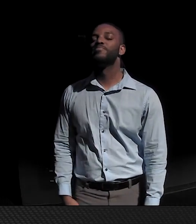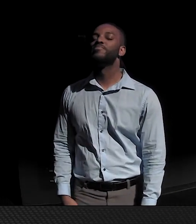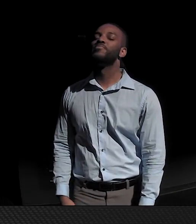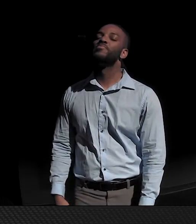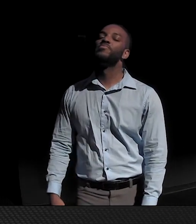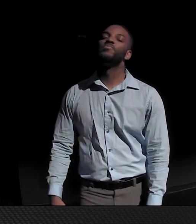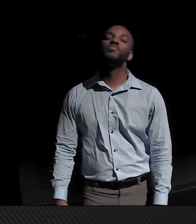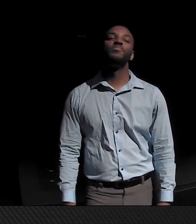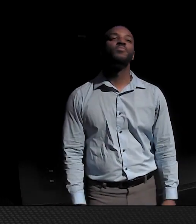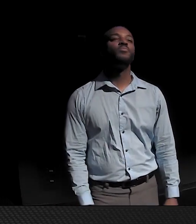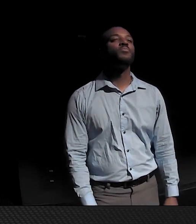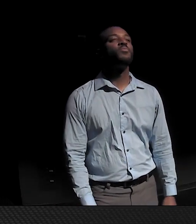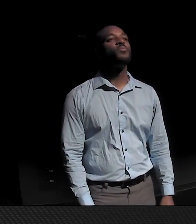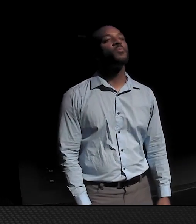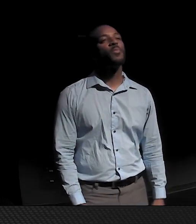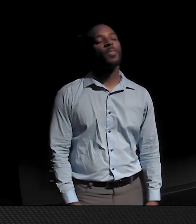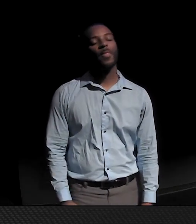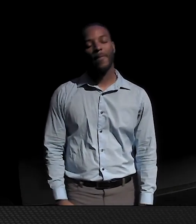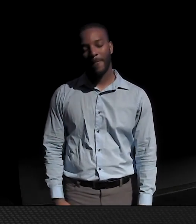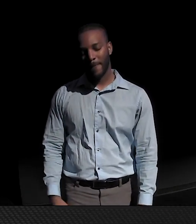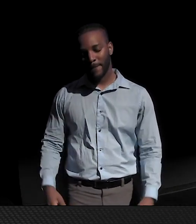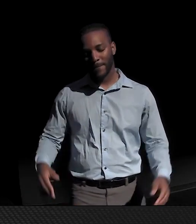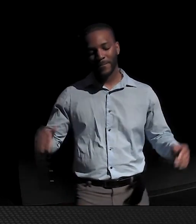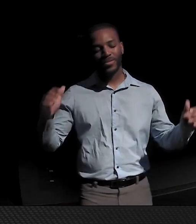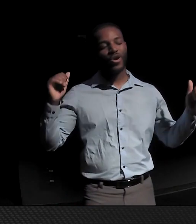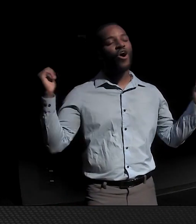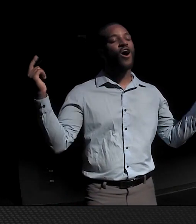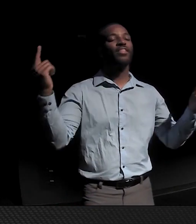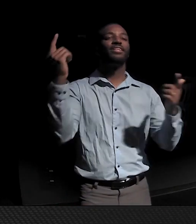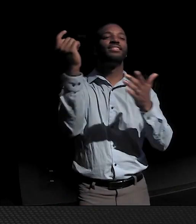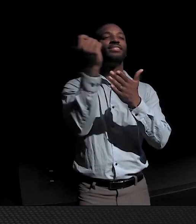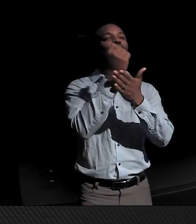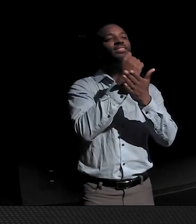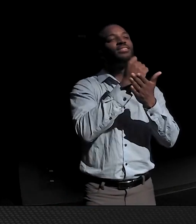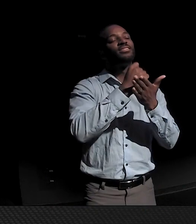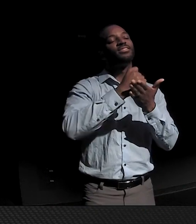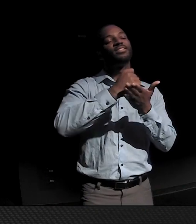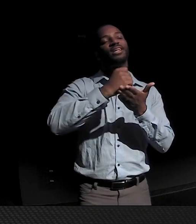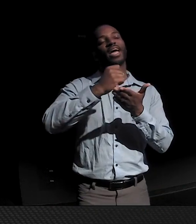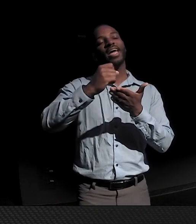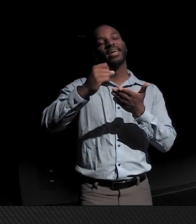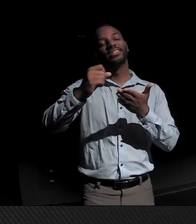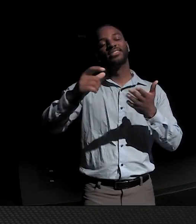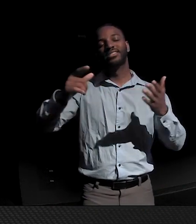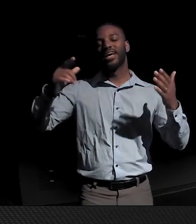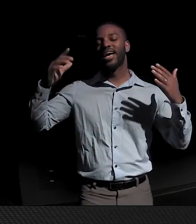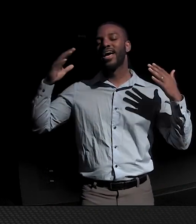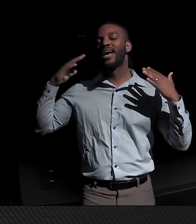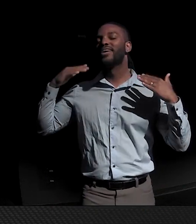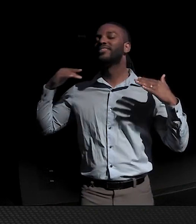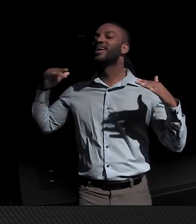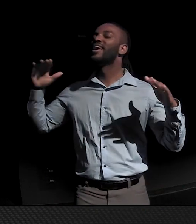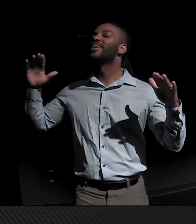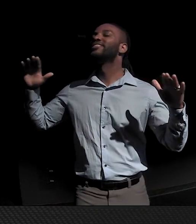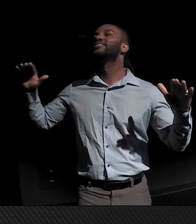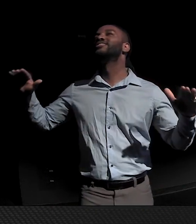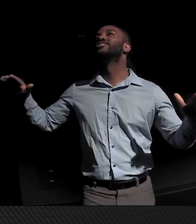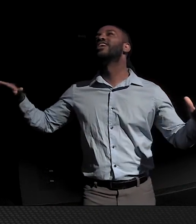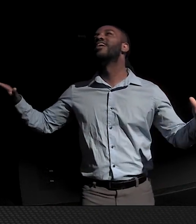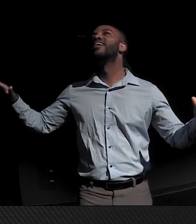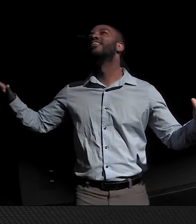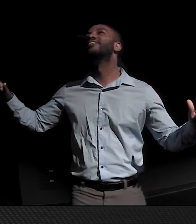We sing all the saints, all the saints and